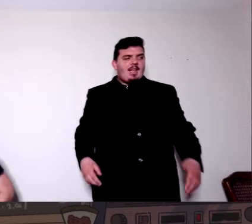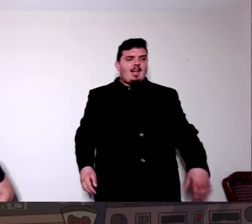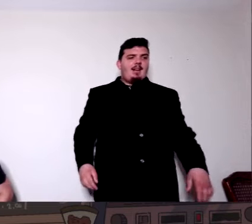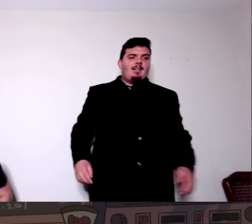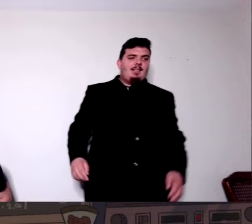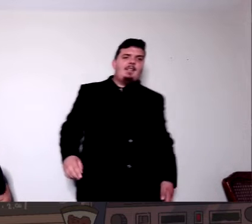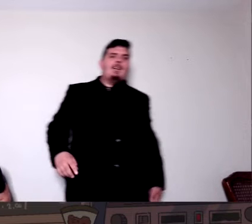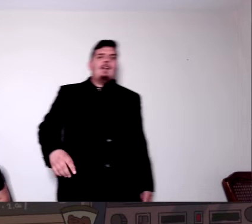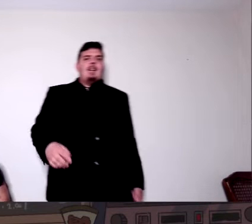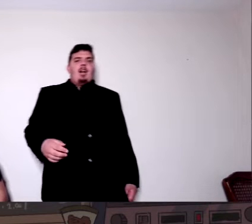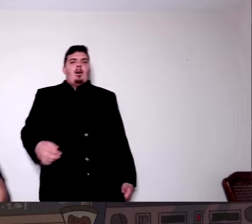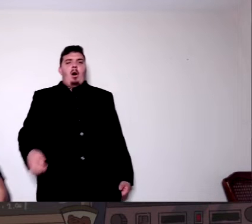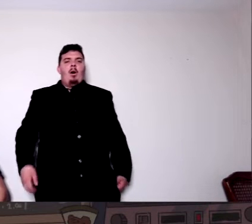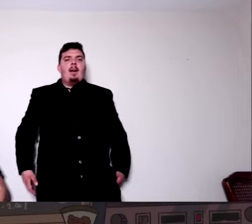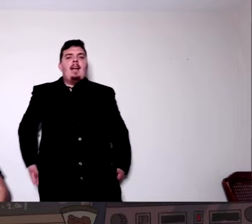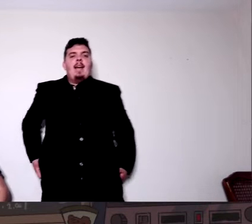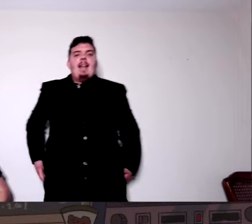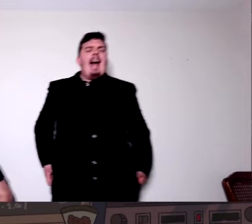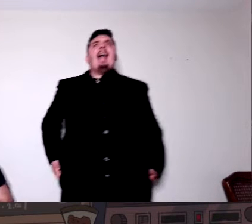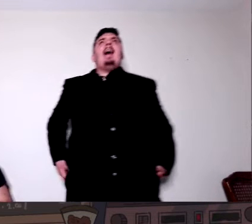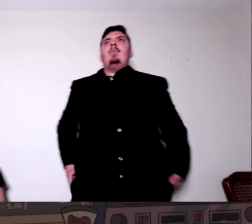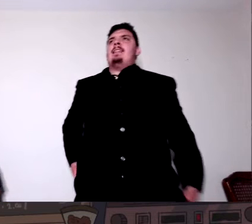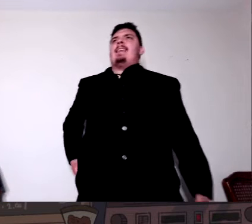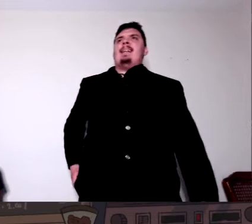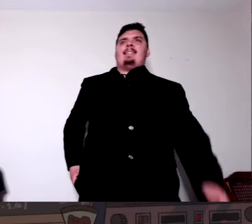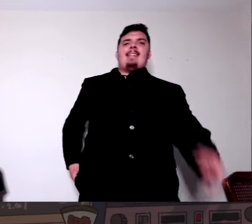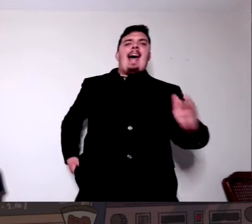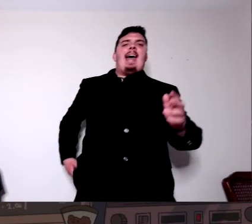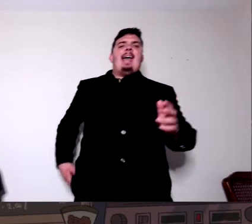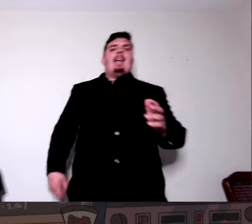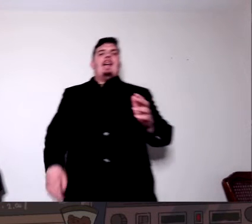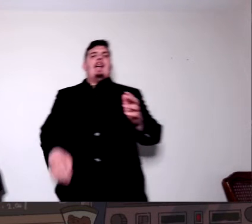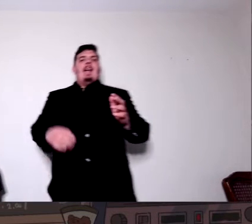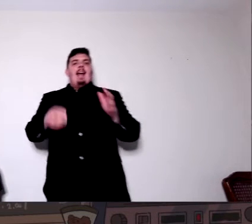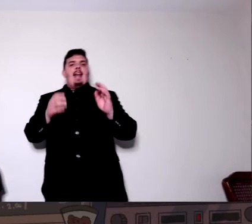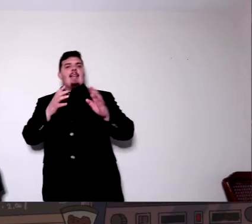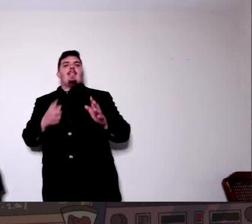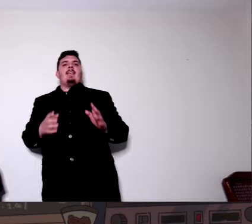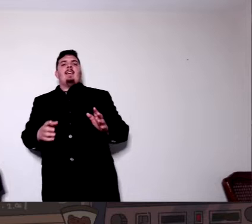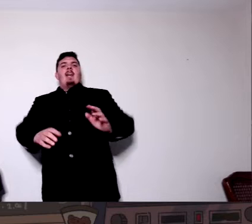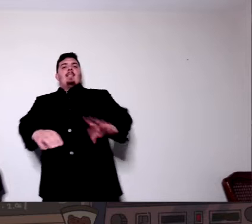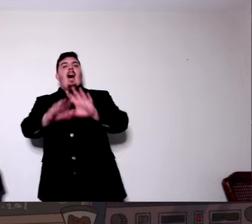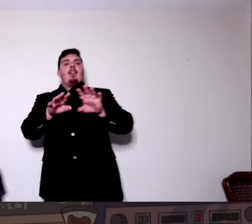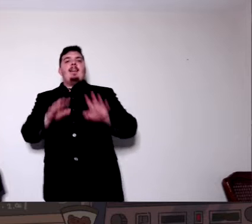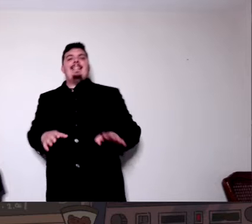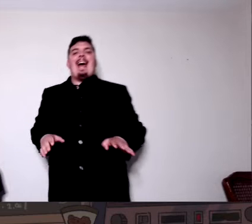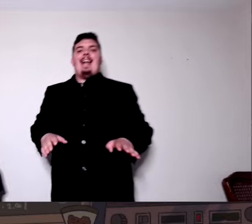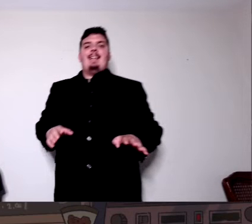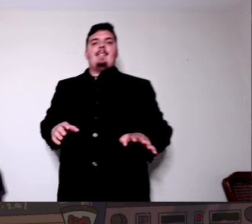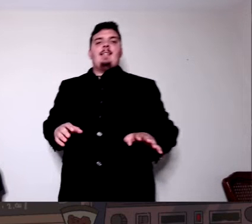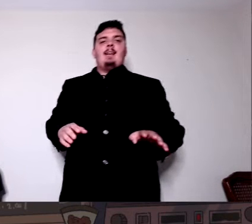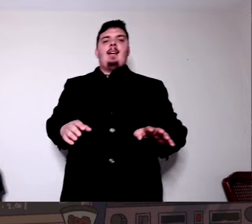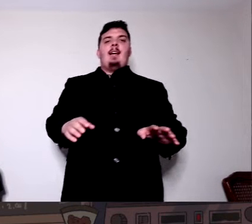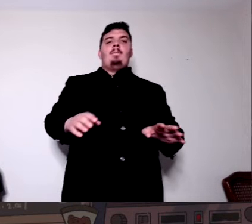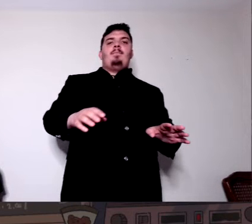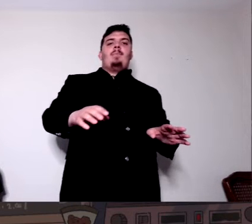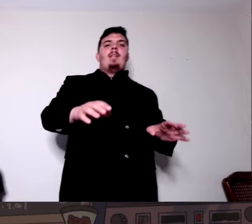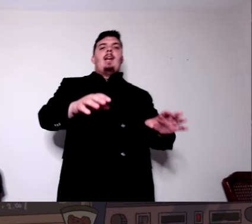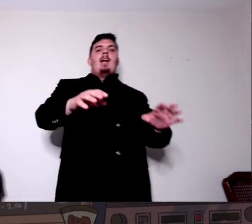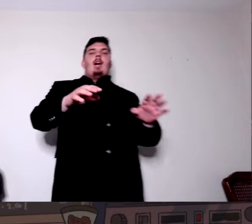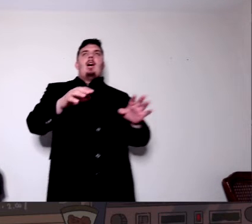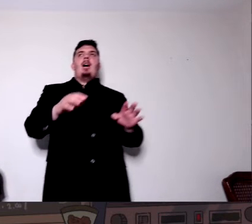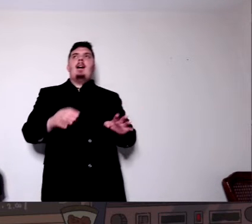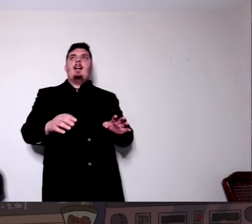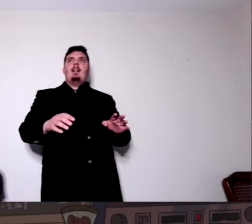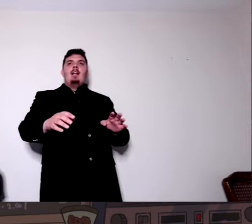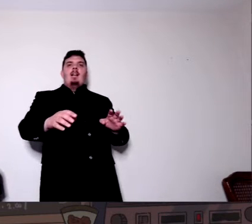heart, right in my titties. Now I got one thing to say. Is this Talia daddies?